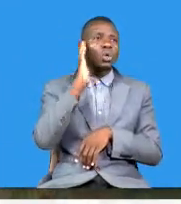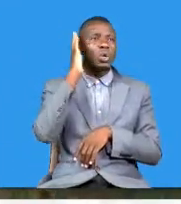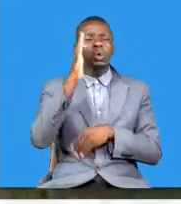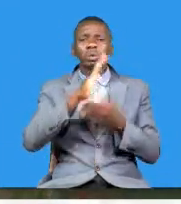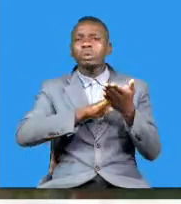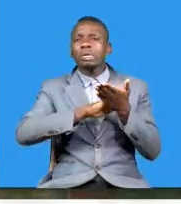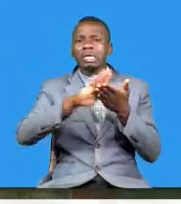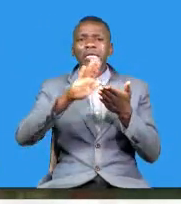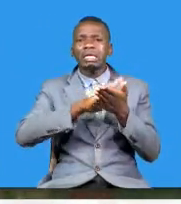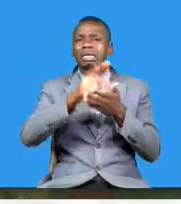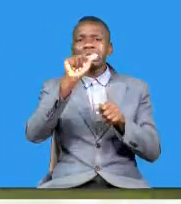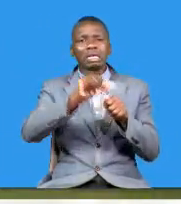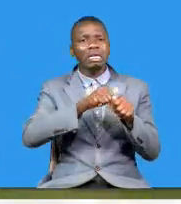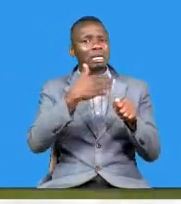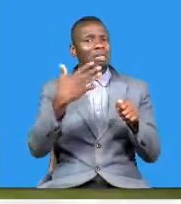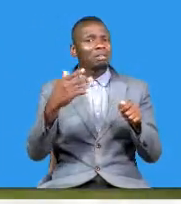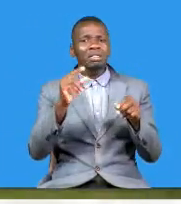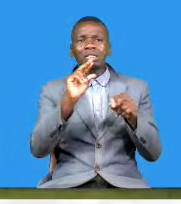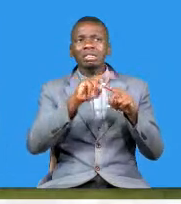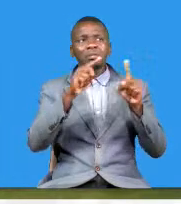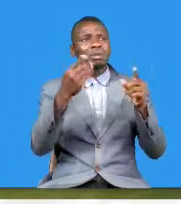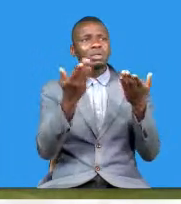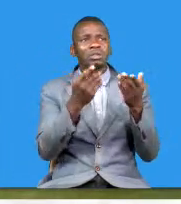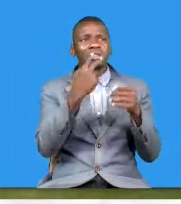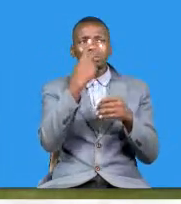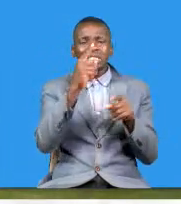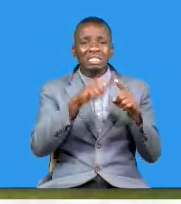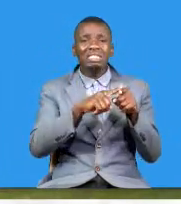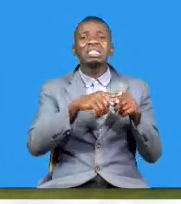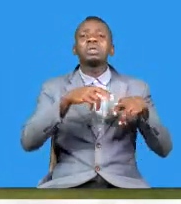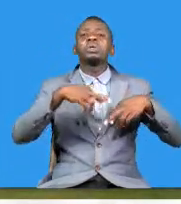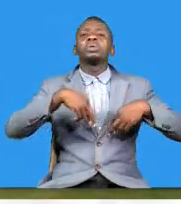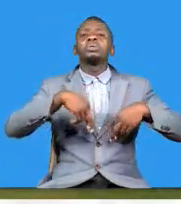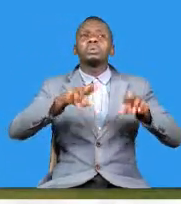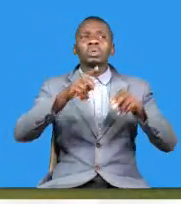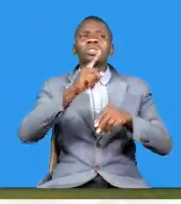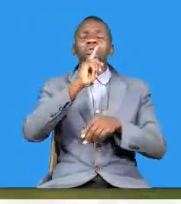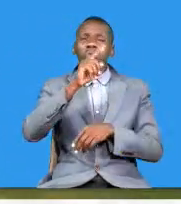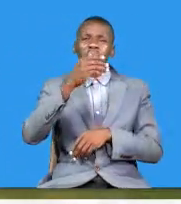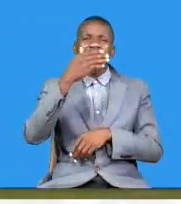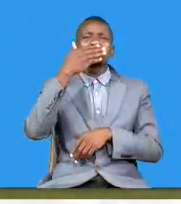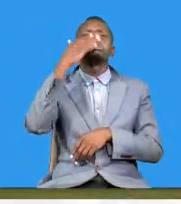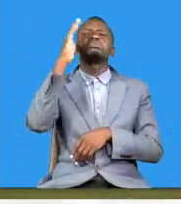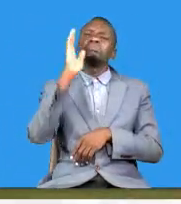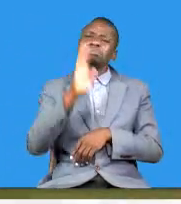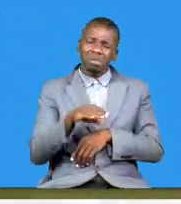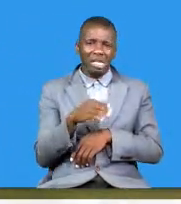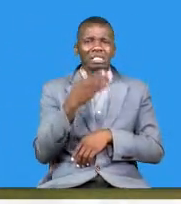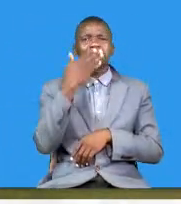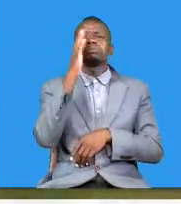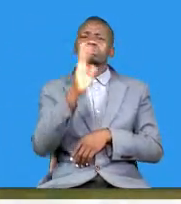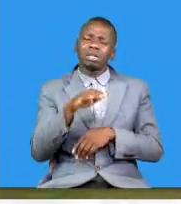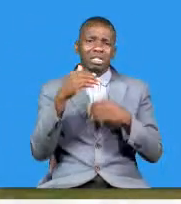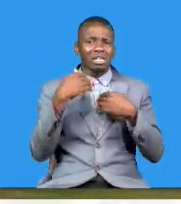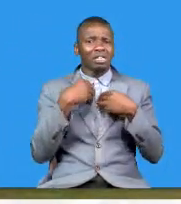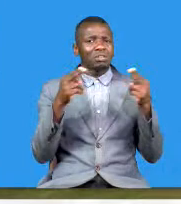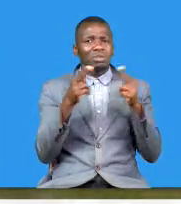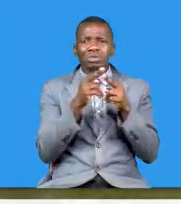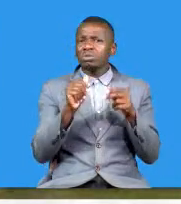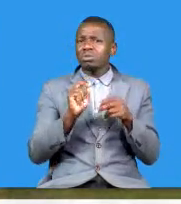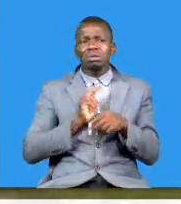you can see the load is pathetic. It's bad. I would say it's bad. So we don't know what is